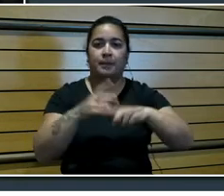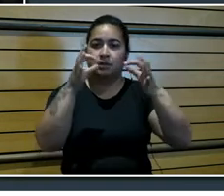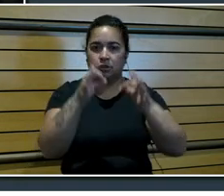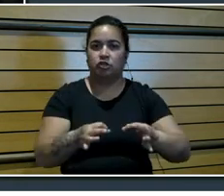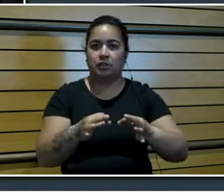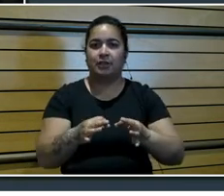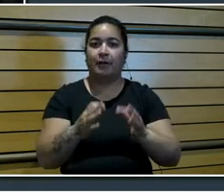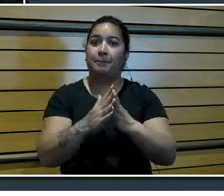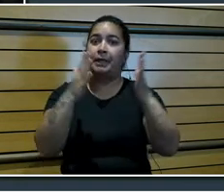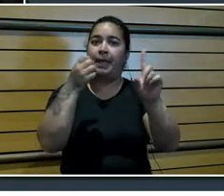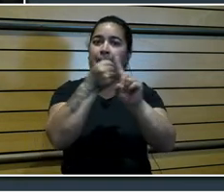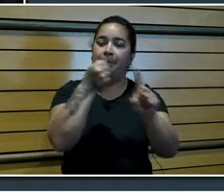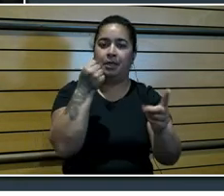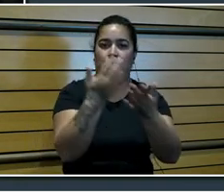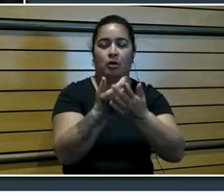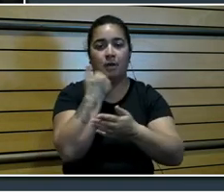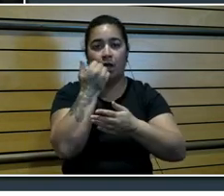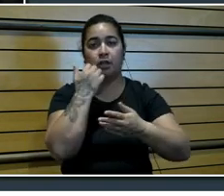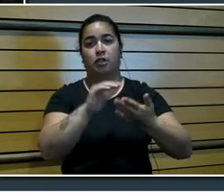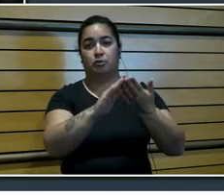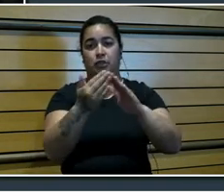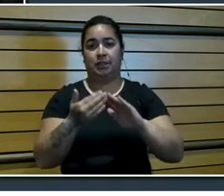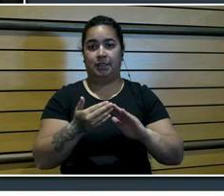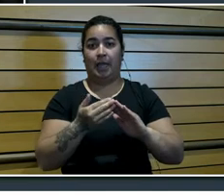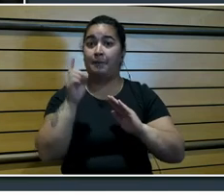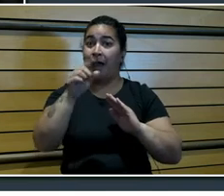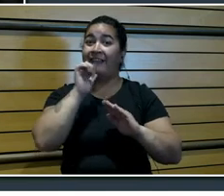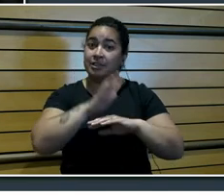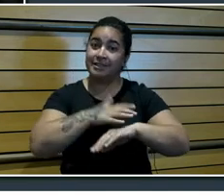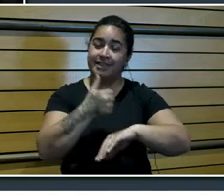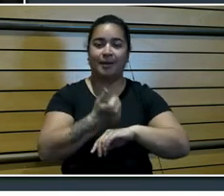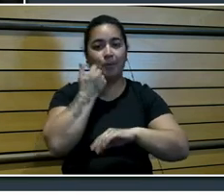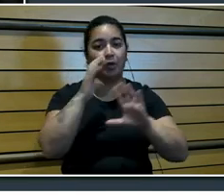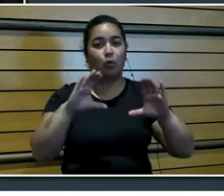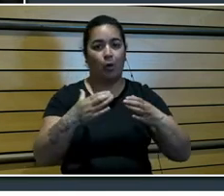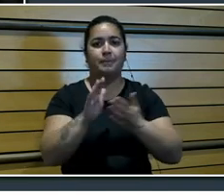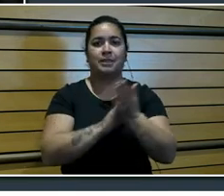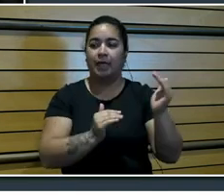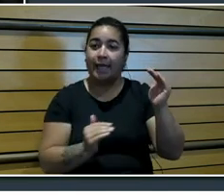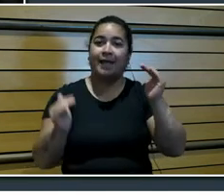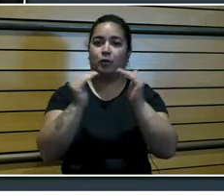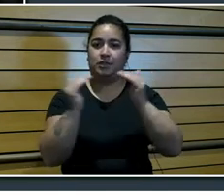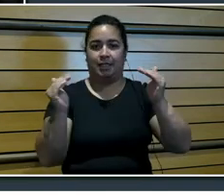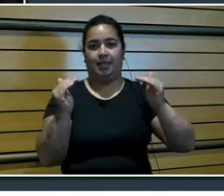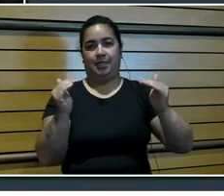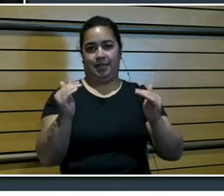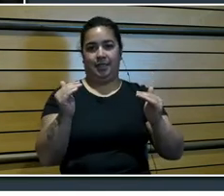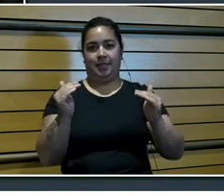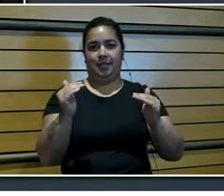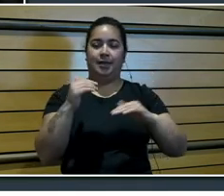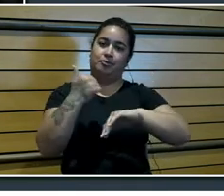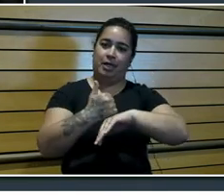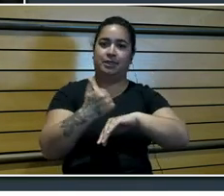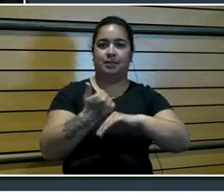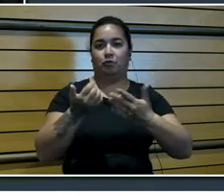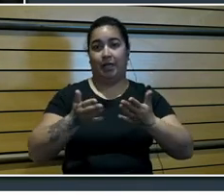higher impact on Māori communities. And what Māori wards establish is an equity-based approach to the represented nature of our local